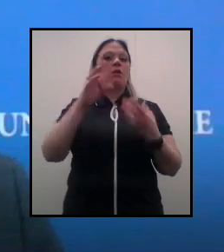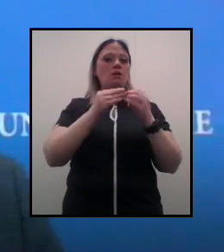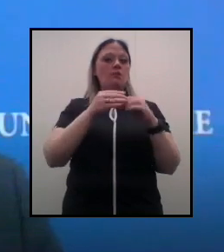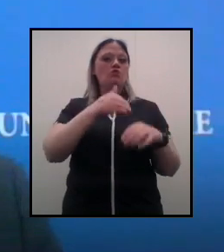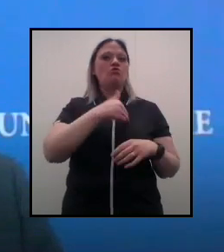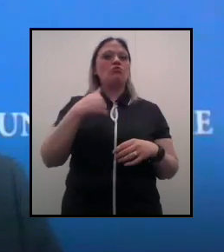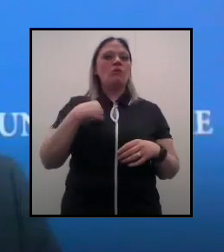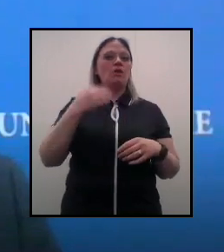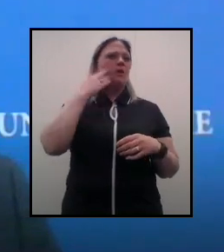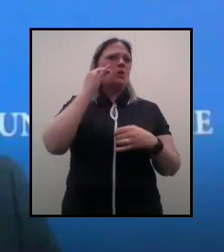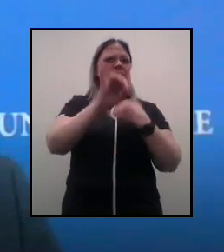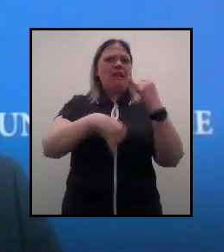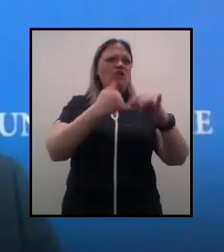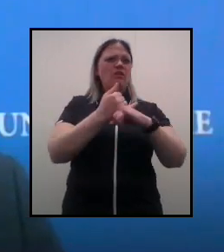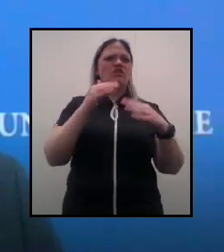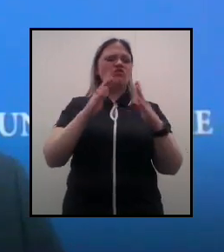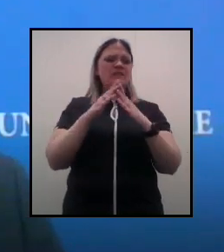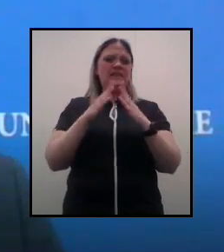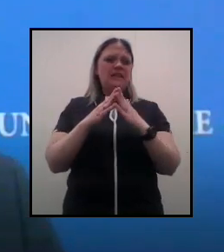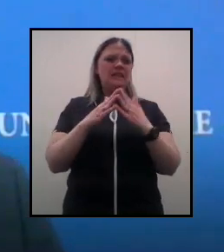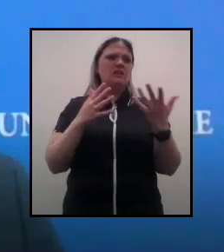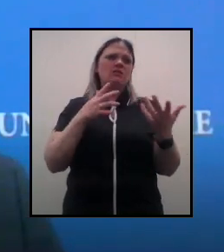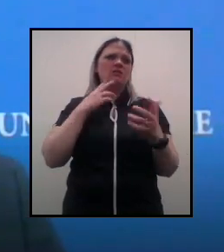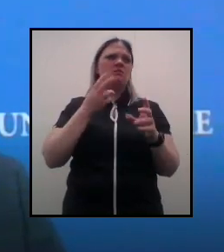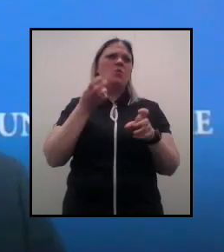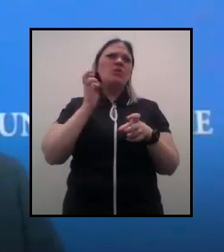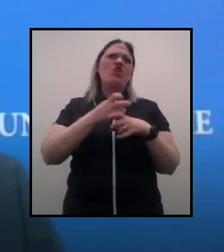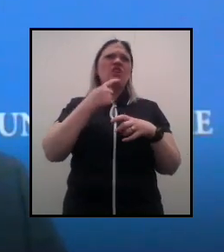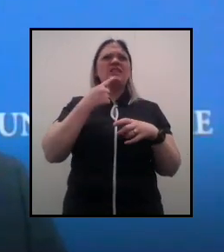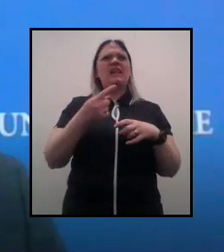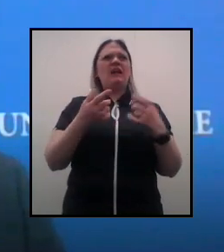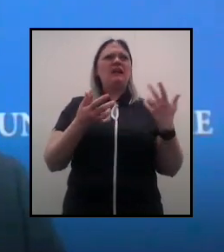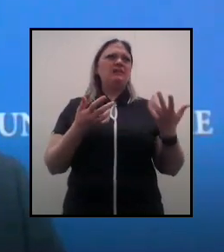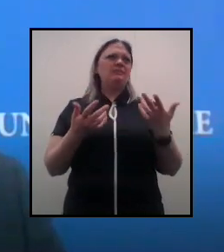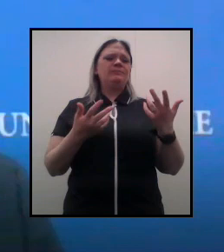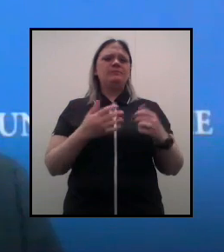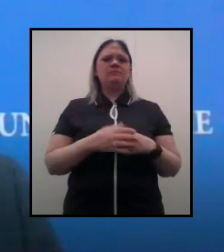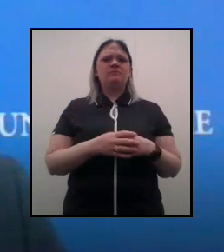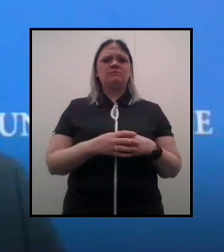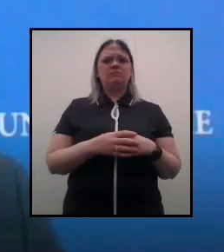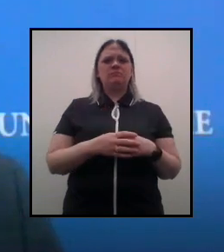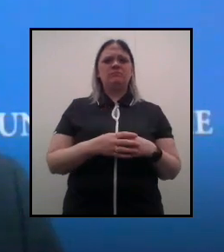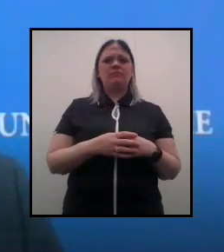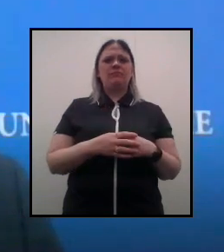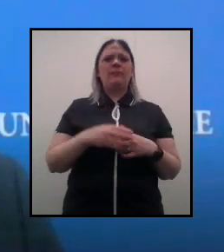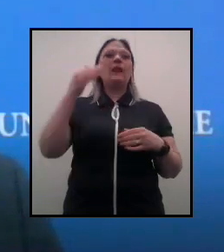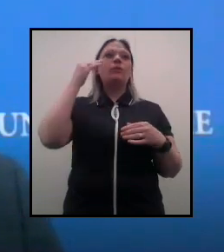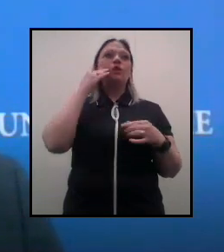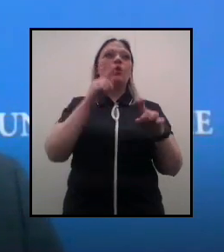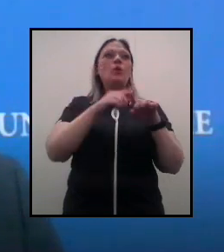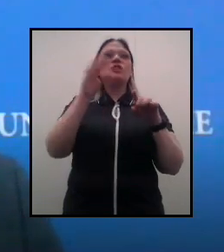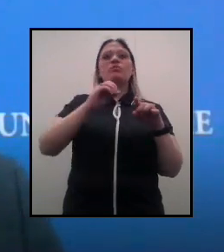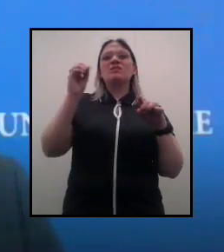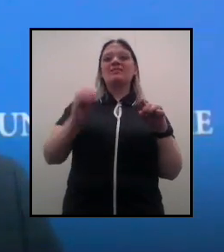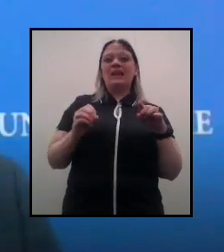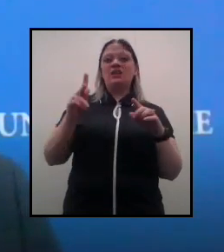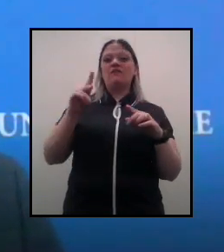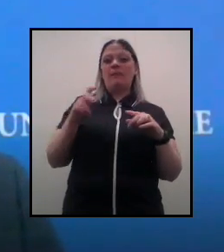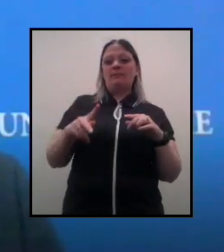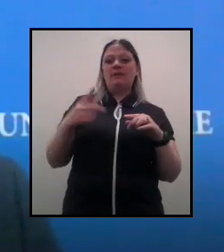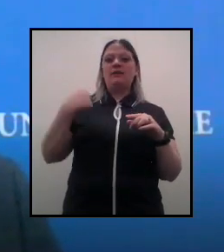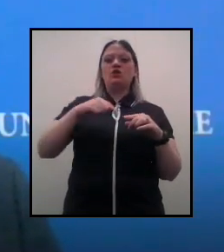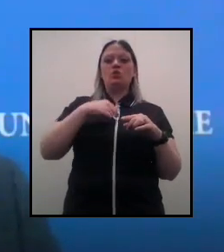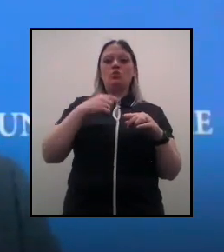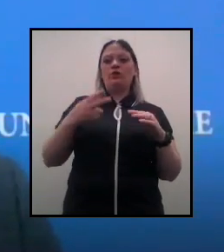we know is an international city. So it's tough to say, but we do know that as a percentage of our population, we're higher, and we're